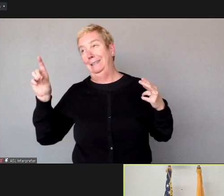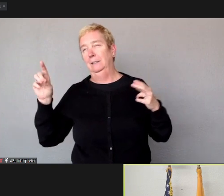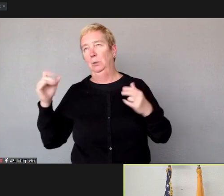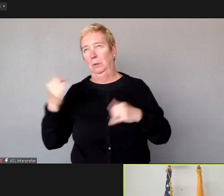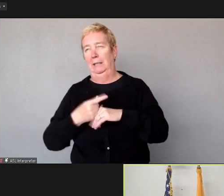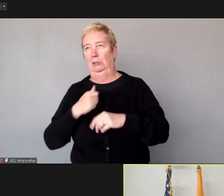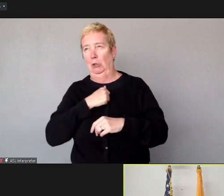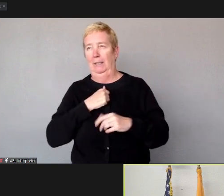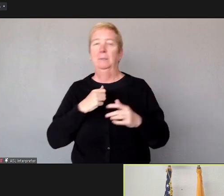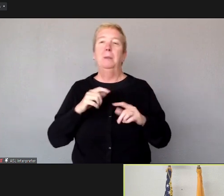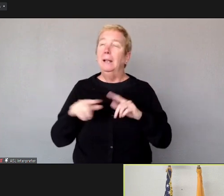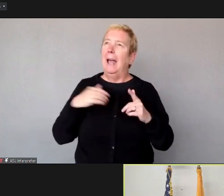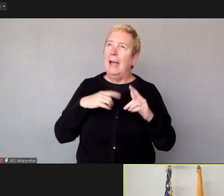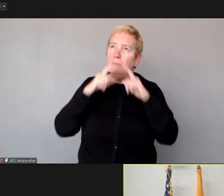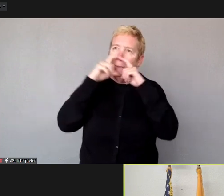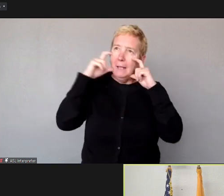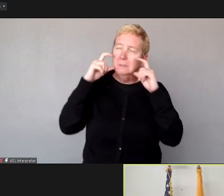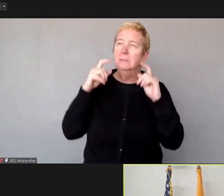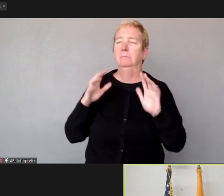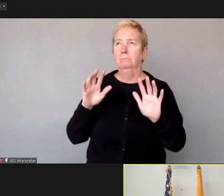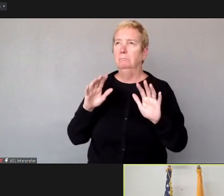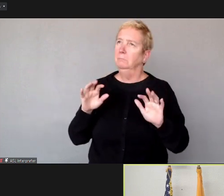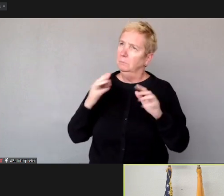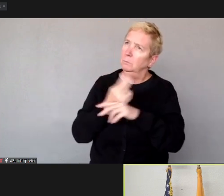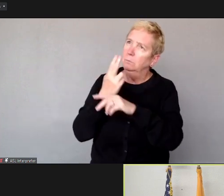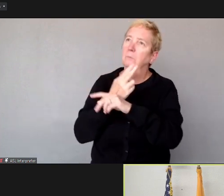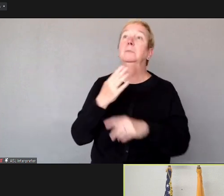And we'll see you in the future. Thank you.